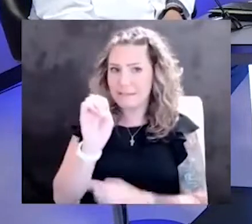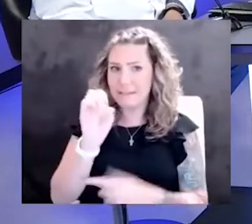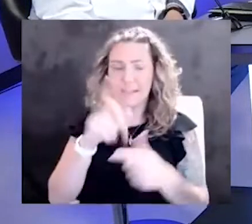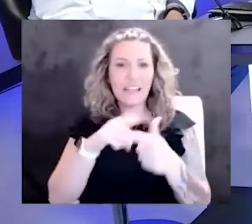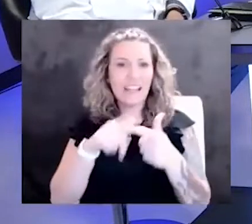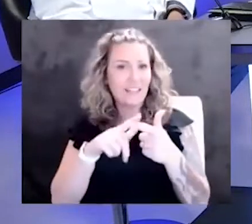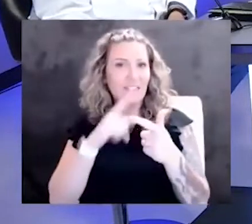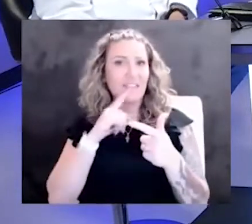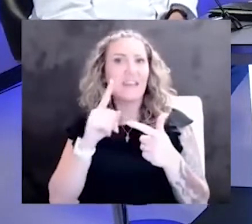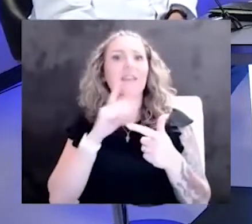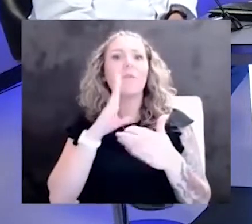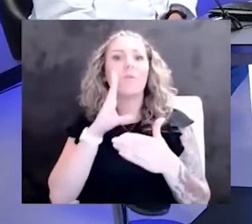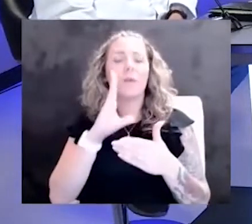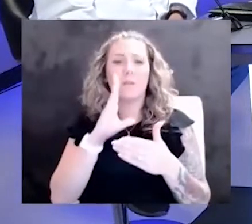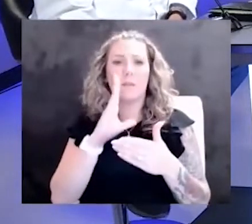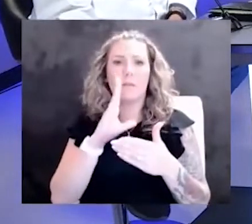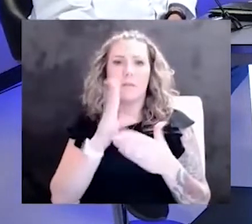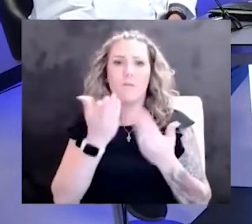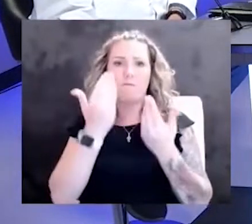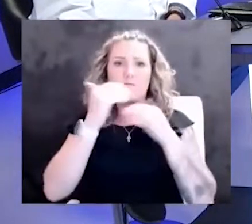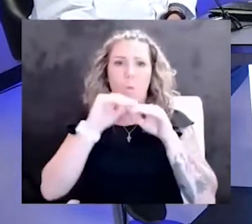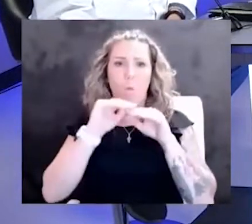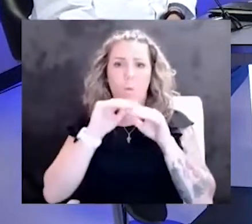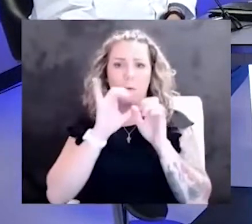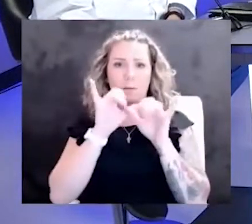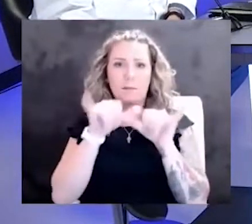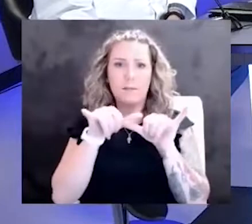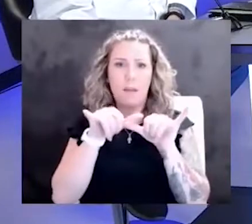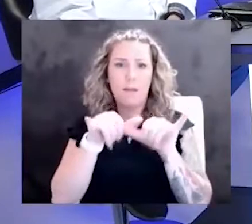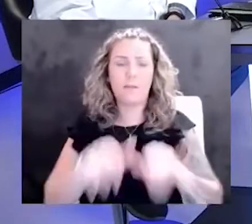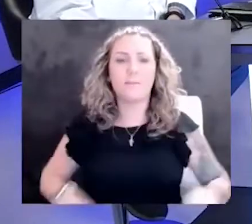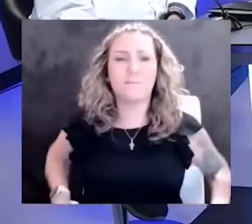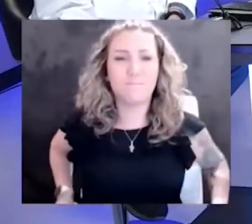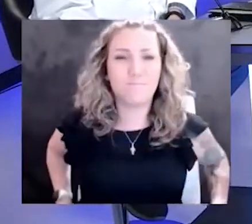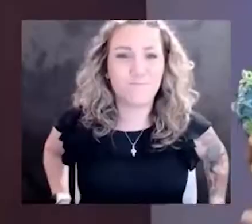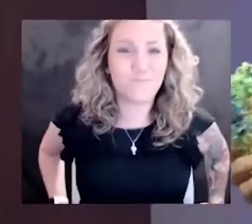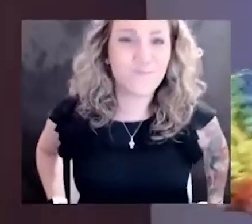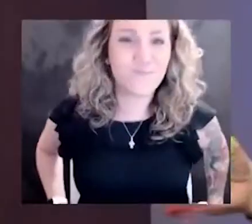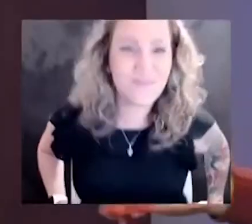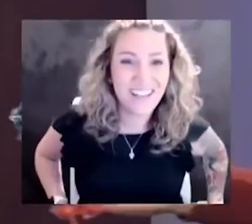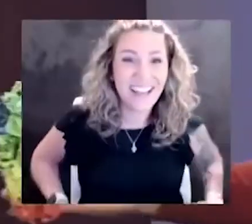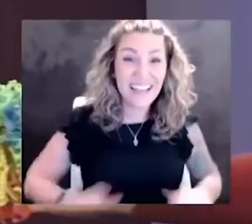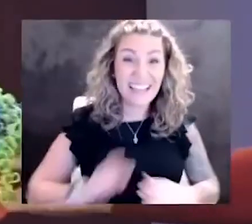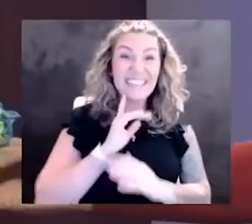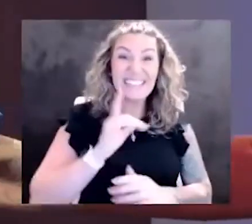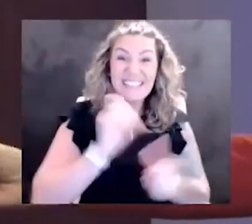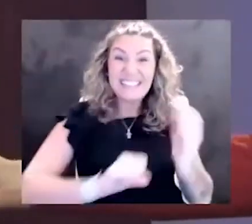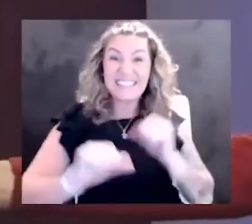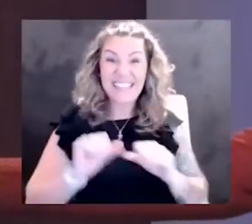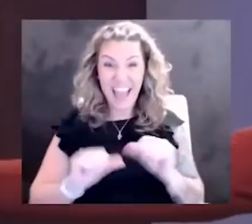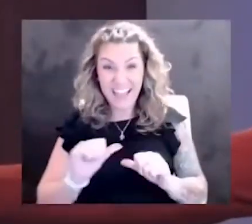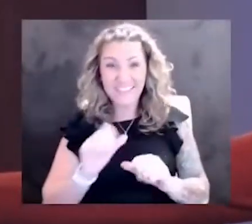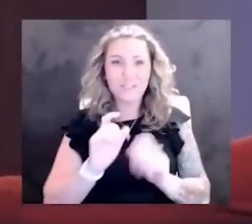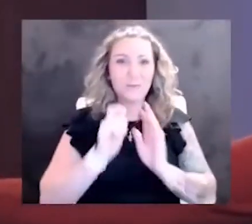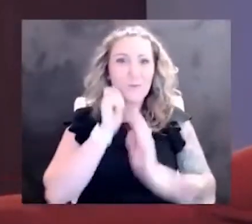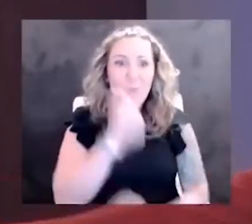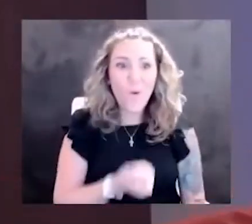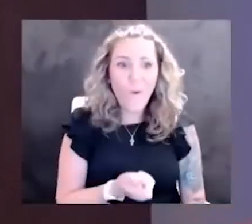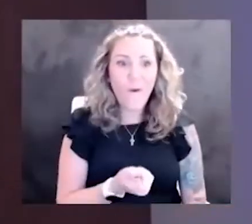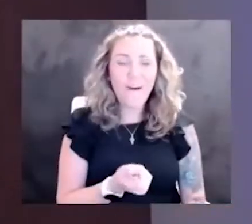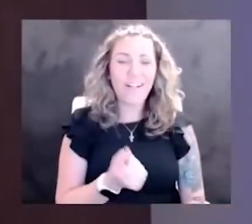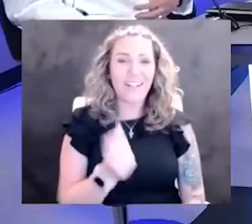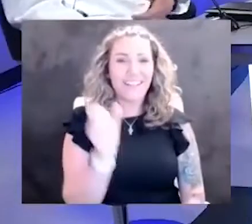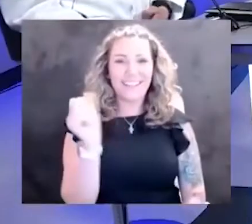oh, okay. Wow. Science is Science. cool. Science is Science cool. is Exactly. cool. I'm gonna come take some classes. All